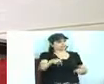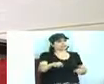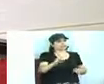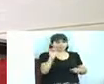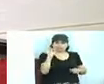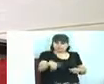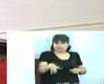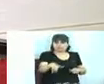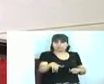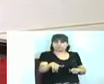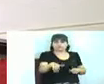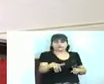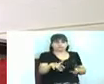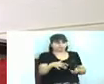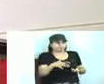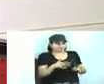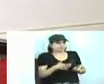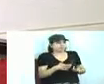that's it.